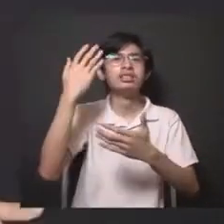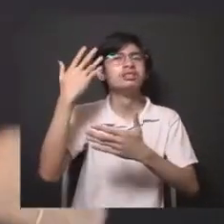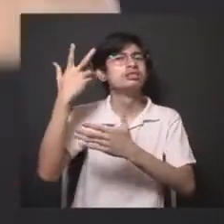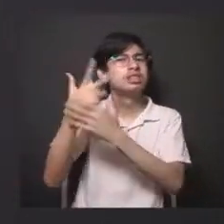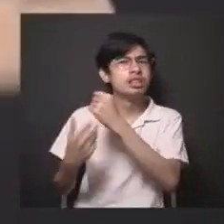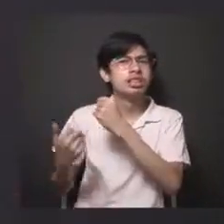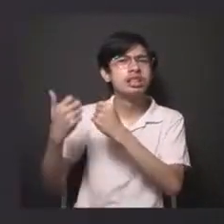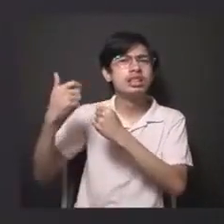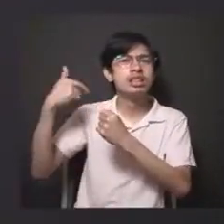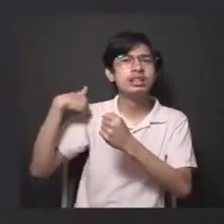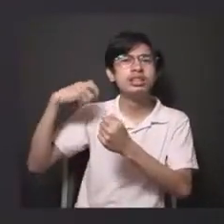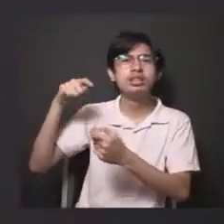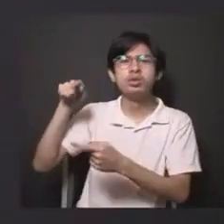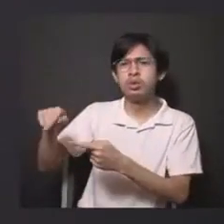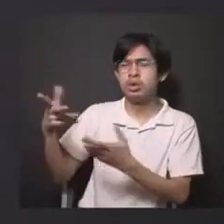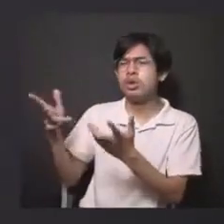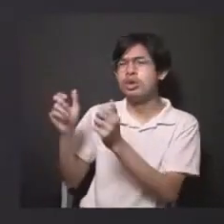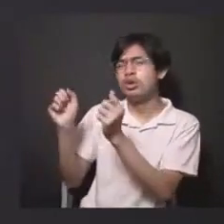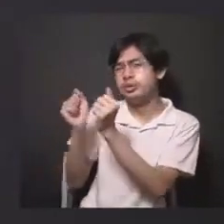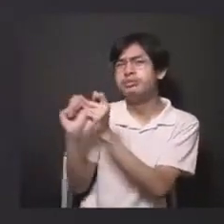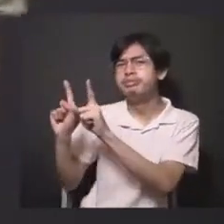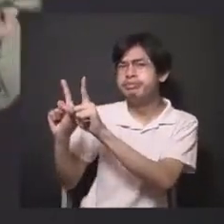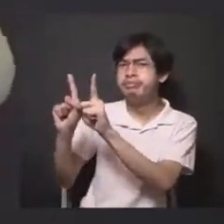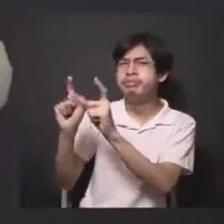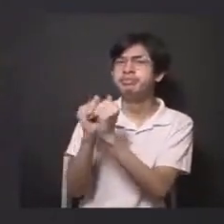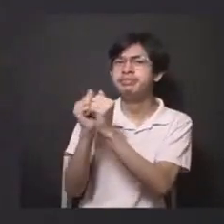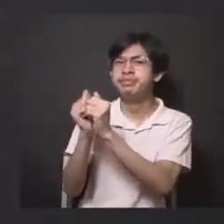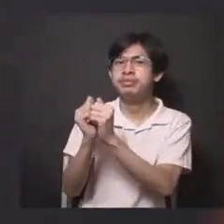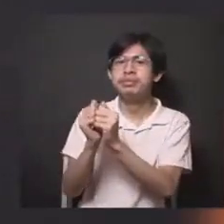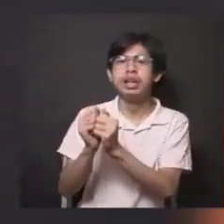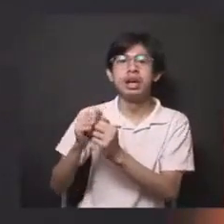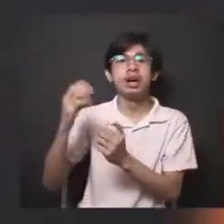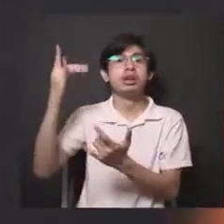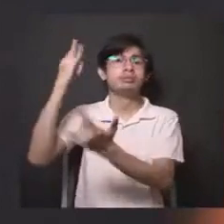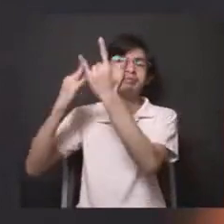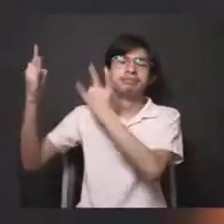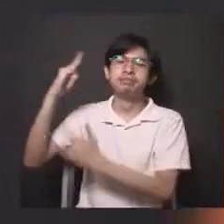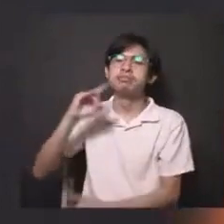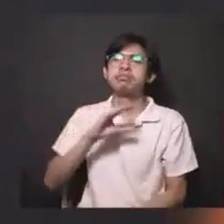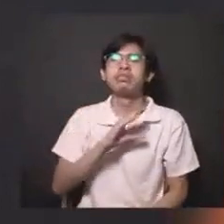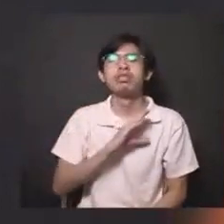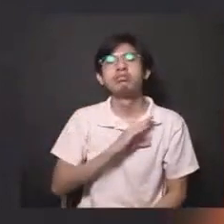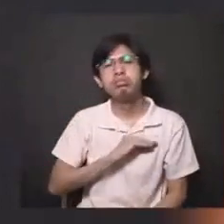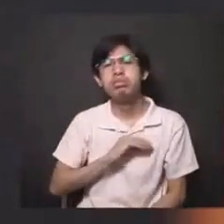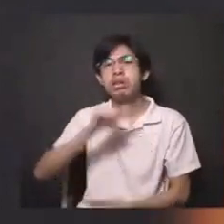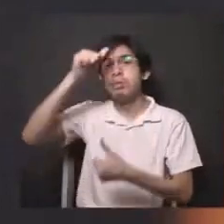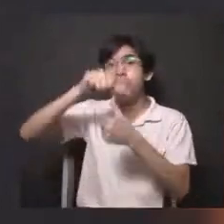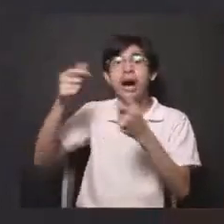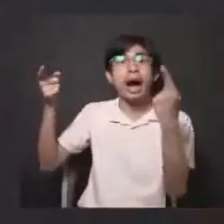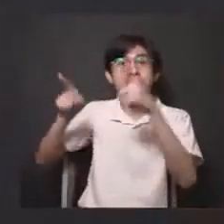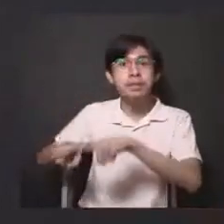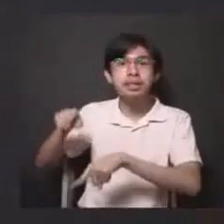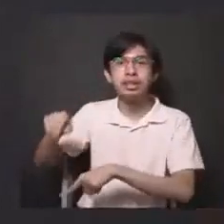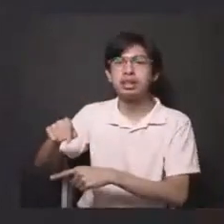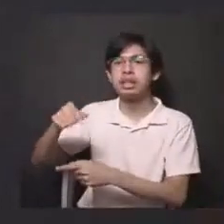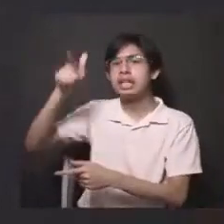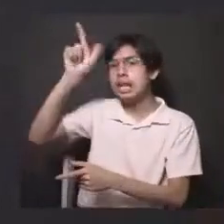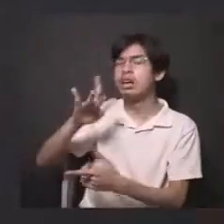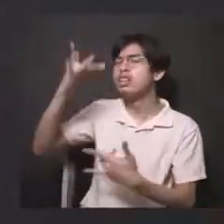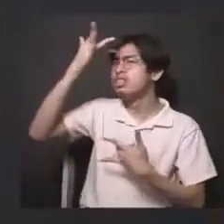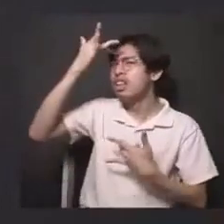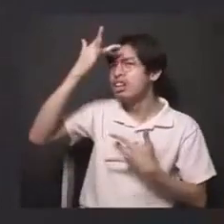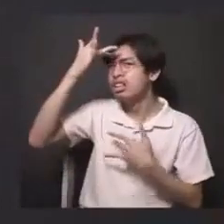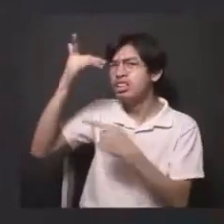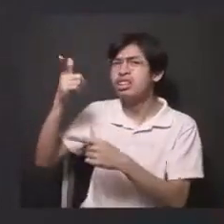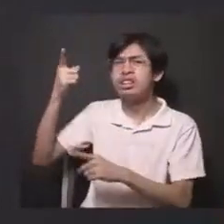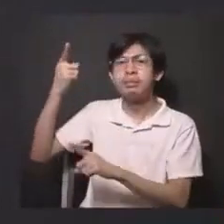there beside me. And remember that time when I got sick 3 months ago and you